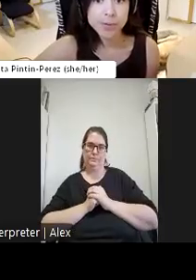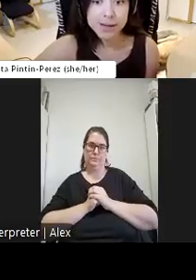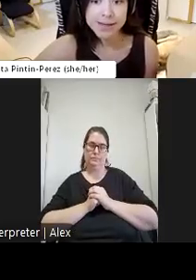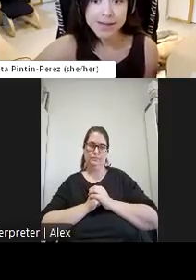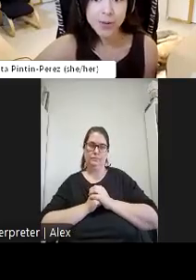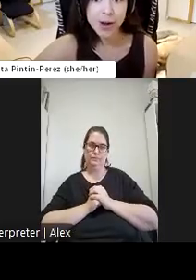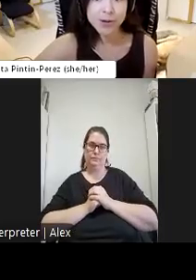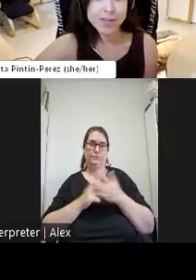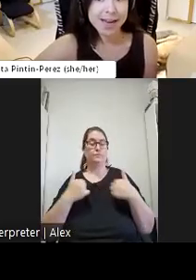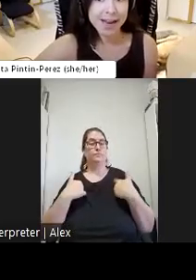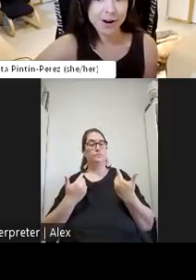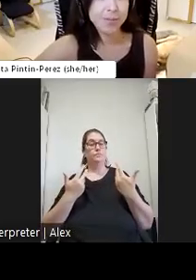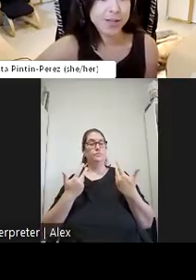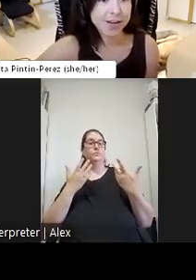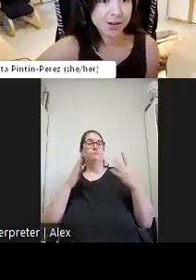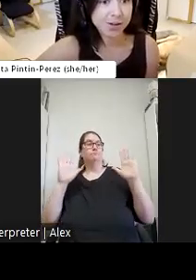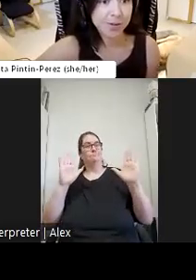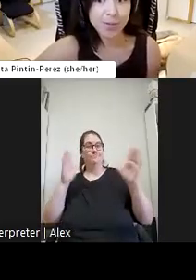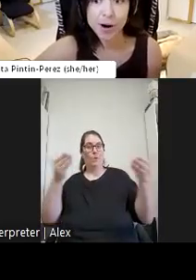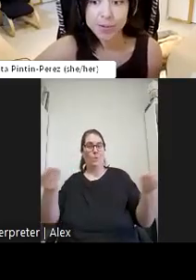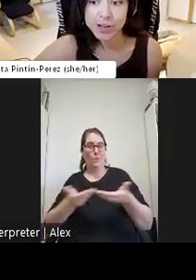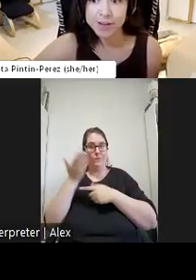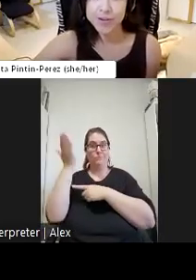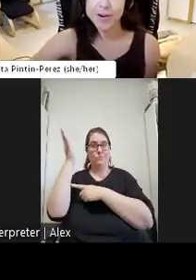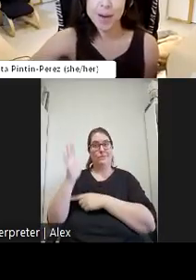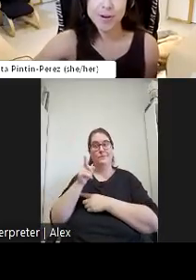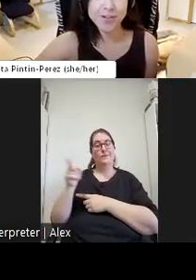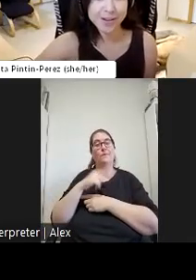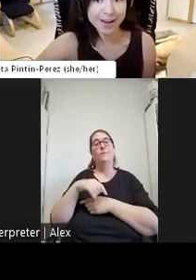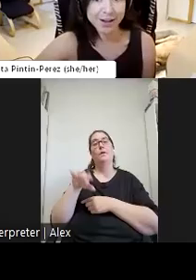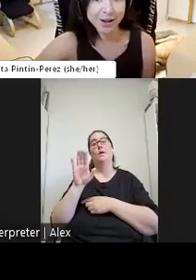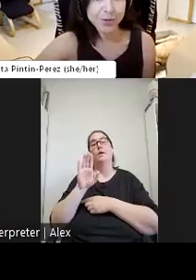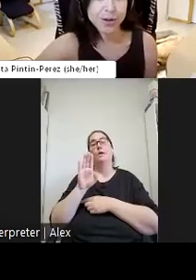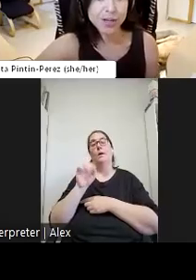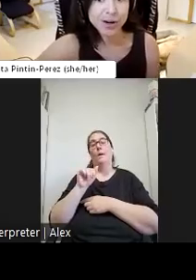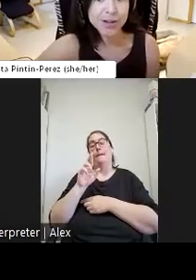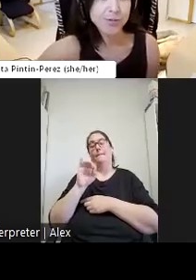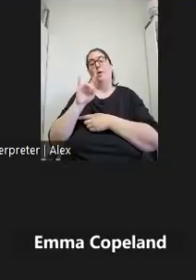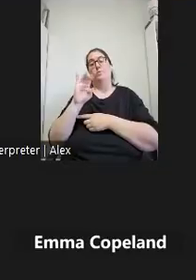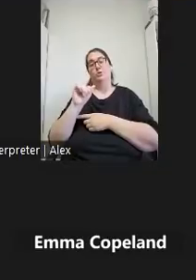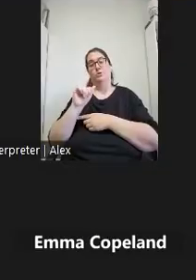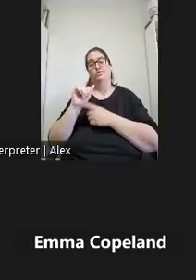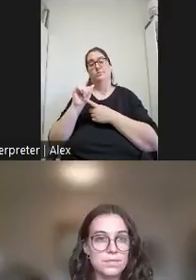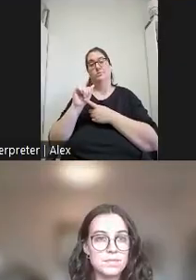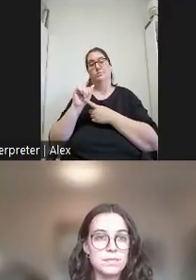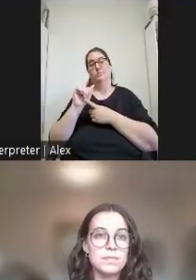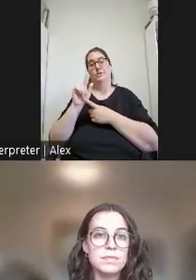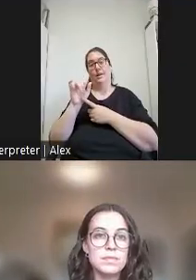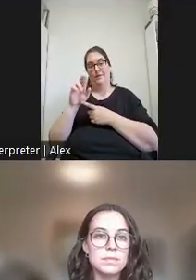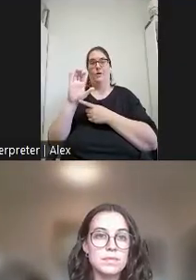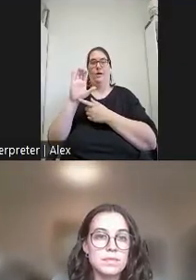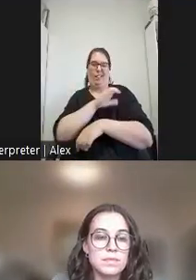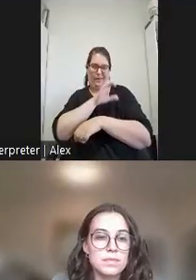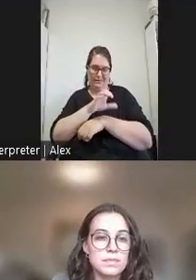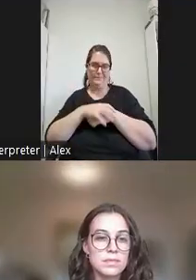We are pleased to welcome today our presenters from the Barbra Schlifer Commemorative Clinic, who will be sharing the Risk Identification and